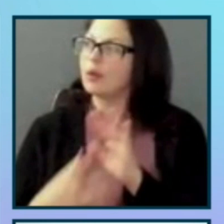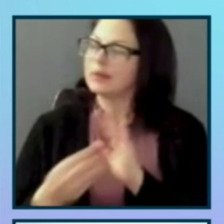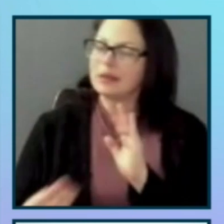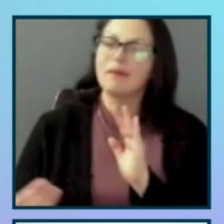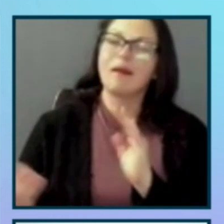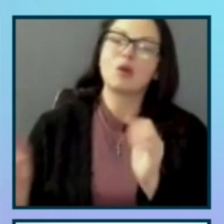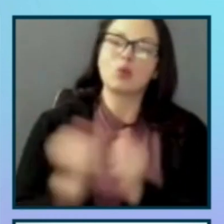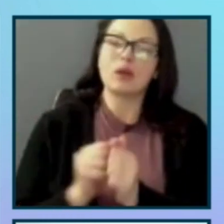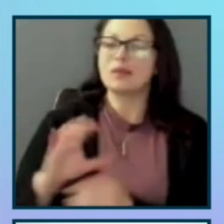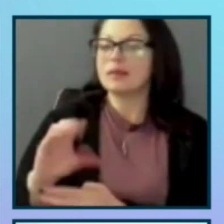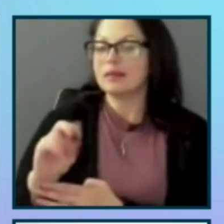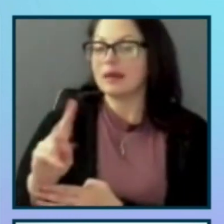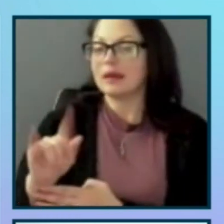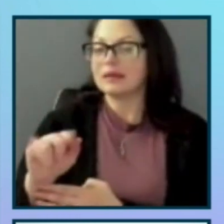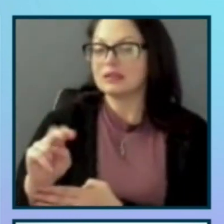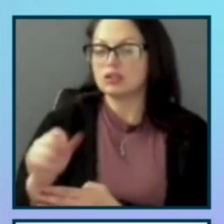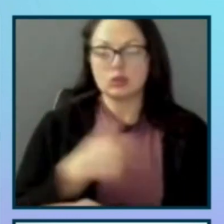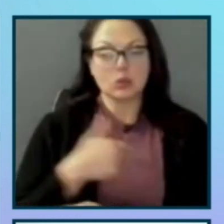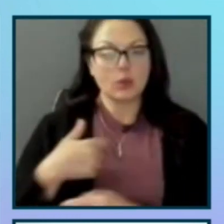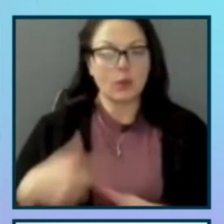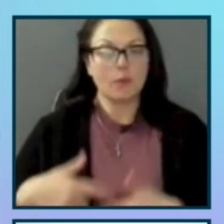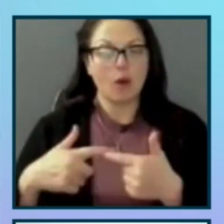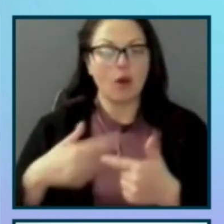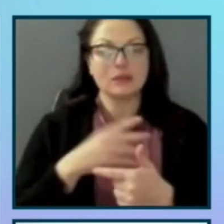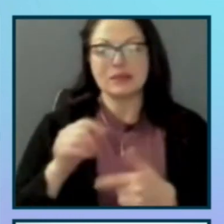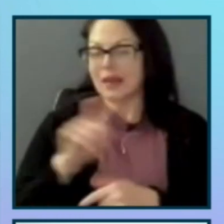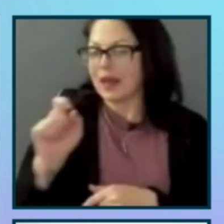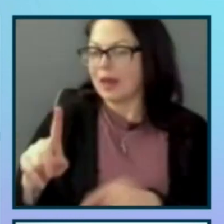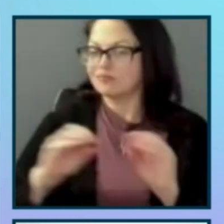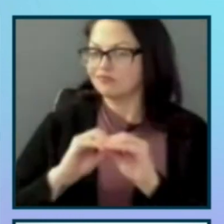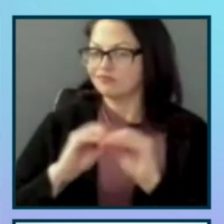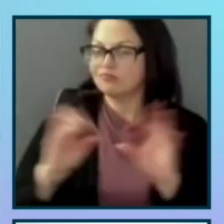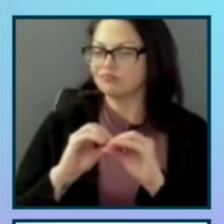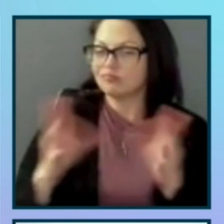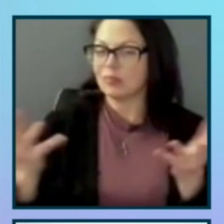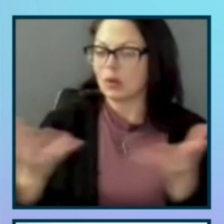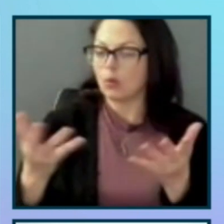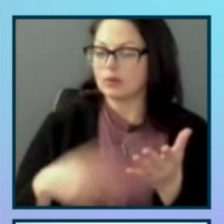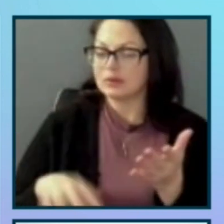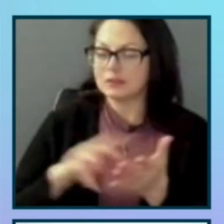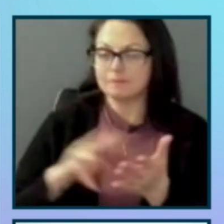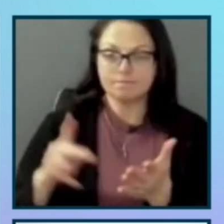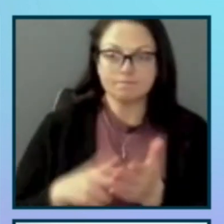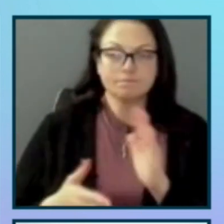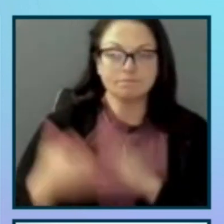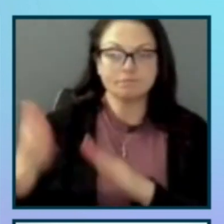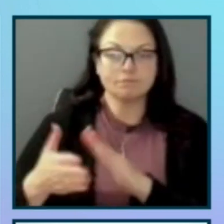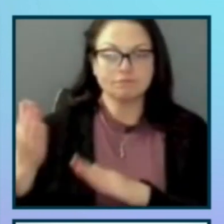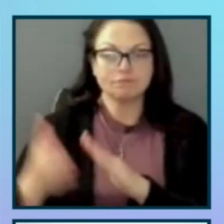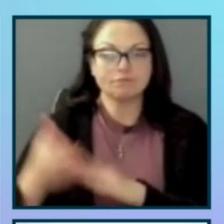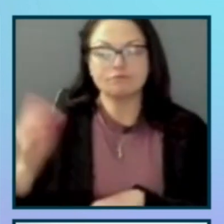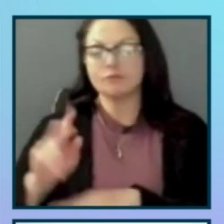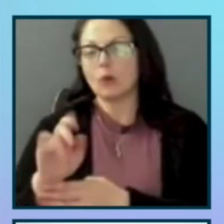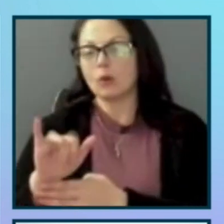the conditions, we would go ahead and just pause them and ask for clarification as to what they intended that operation or that key command